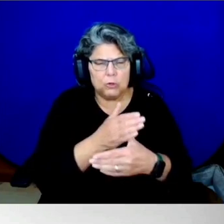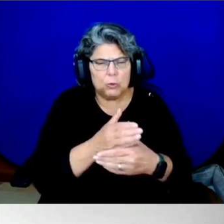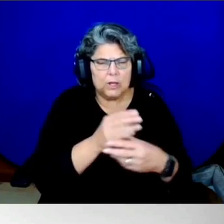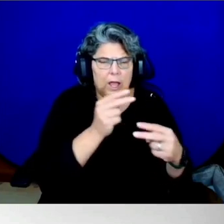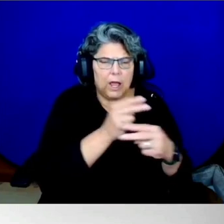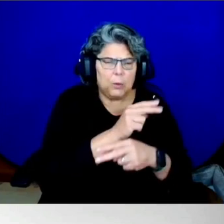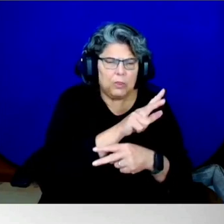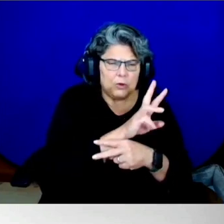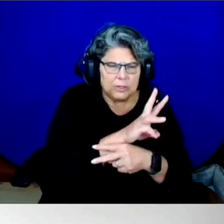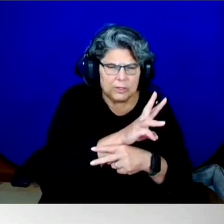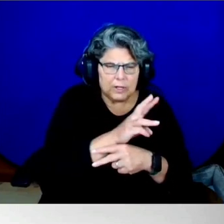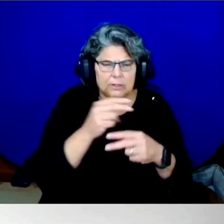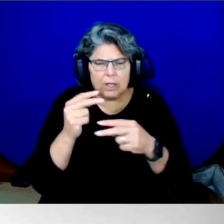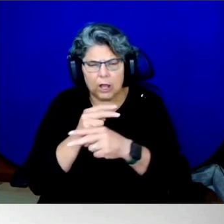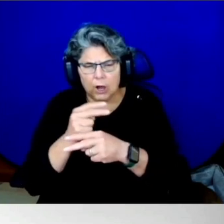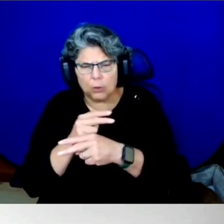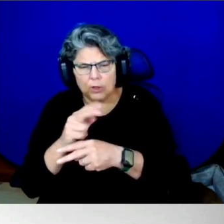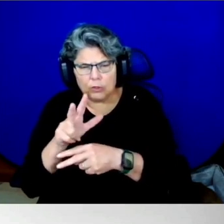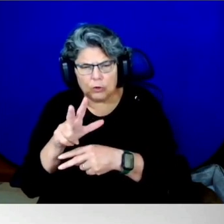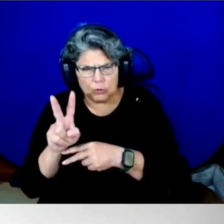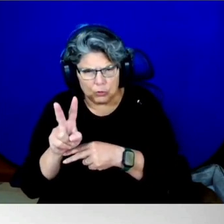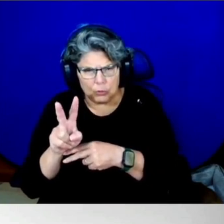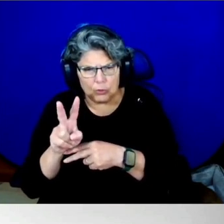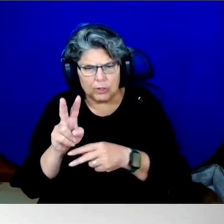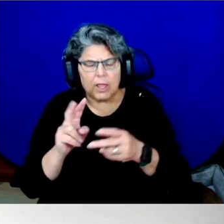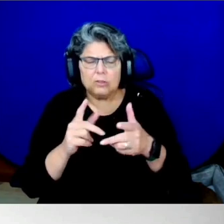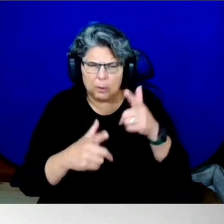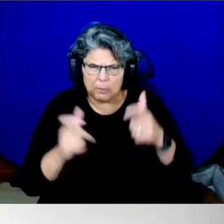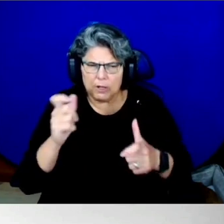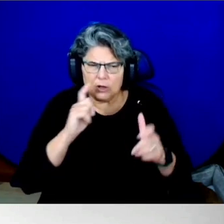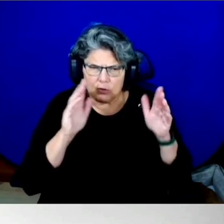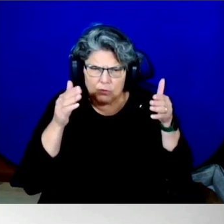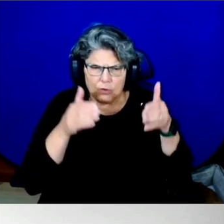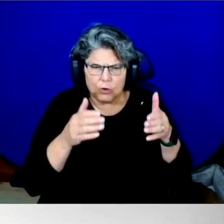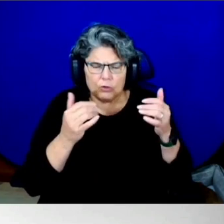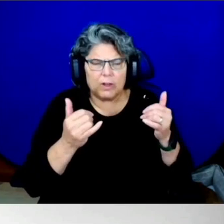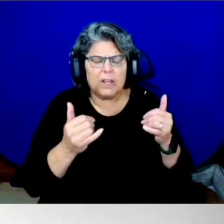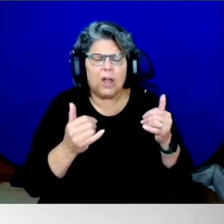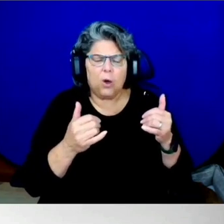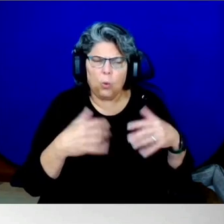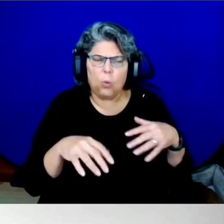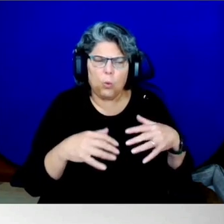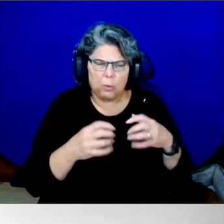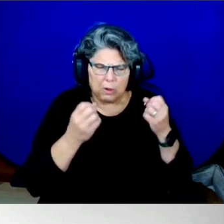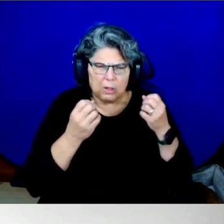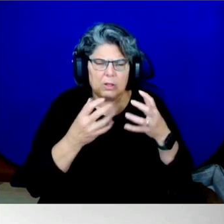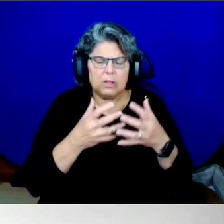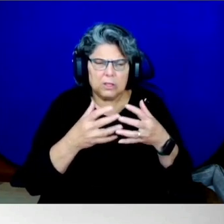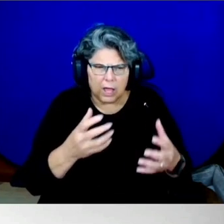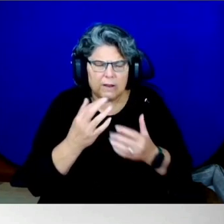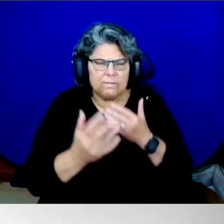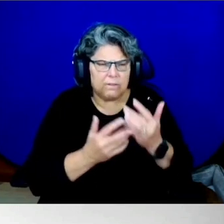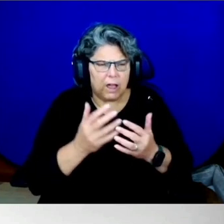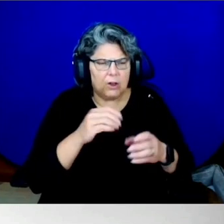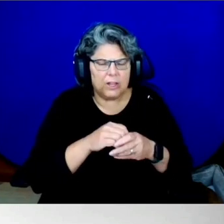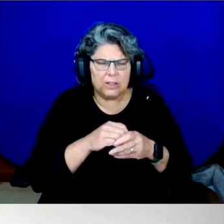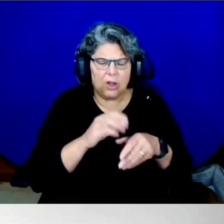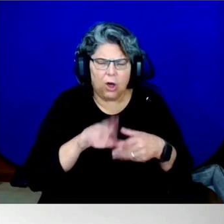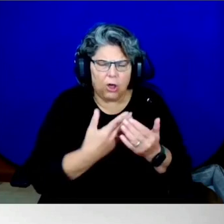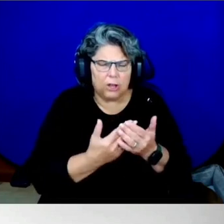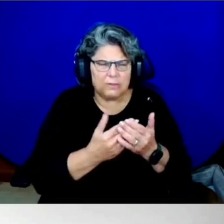32. That's where our main area of focus is. So there's quite a bit of activity in all the creek drainages, and they're really deep drainages here.